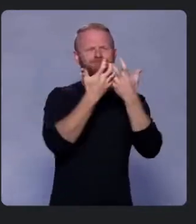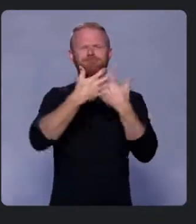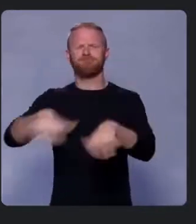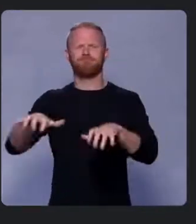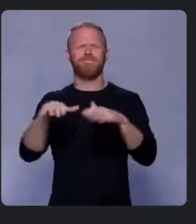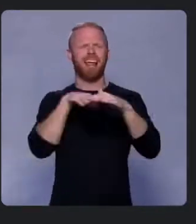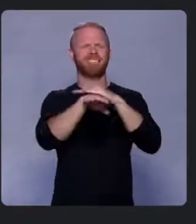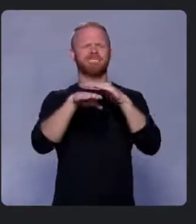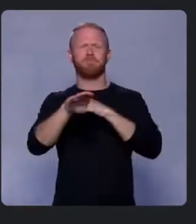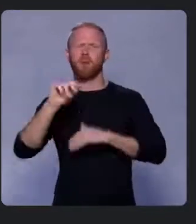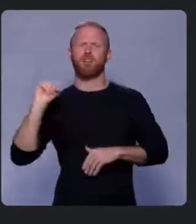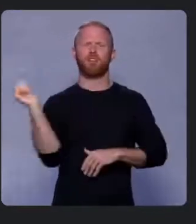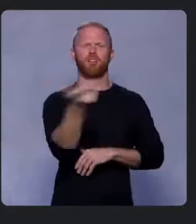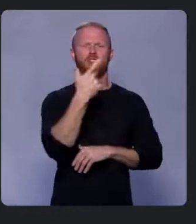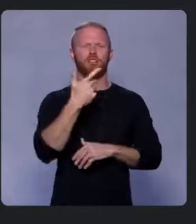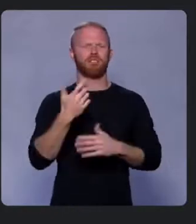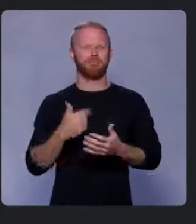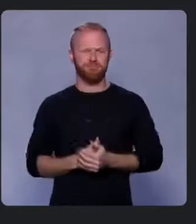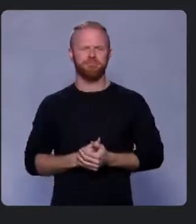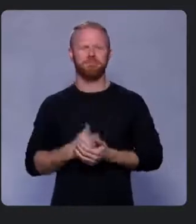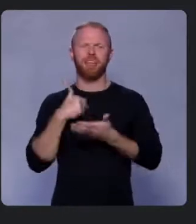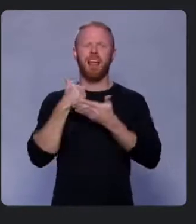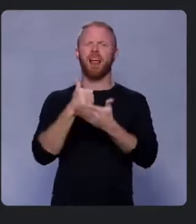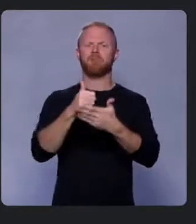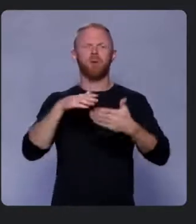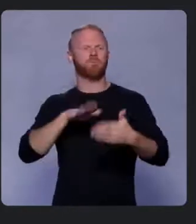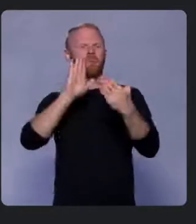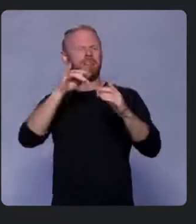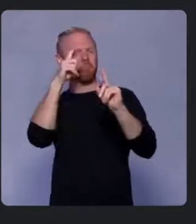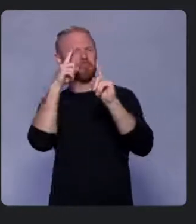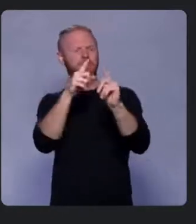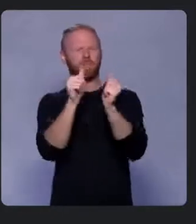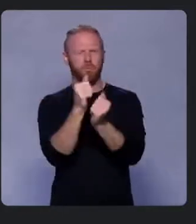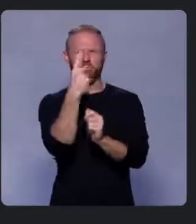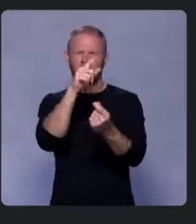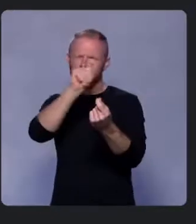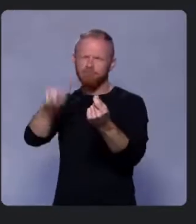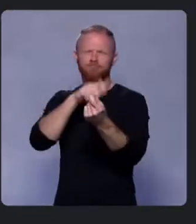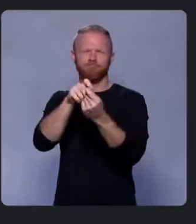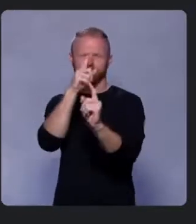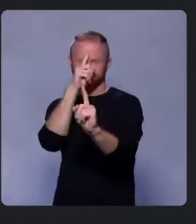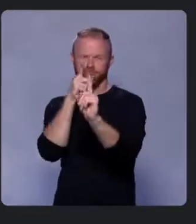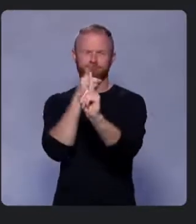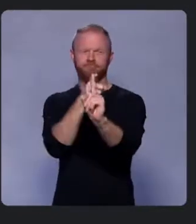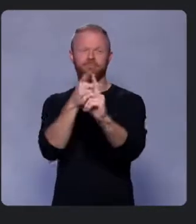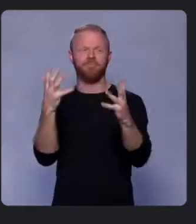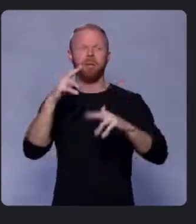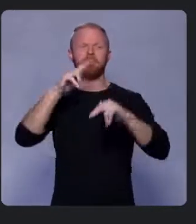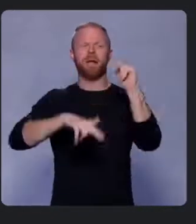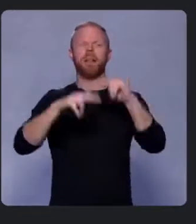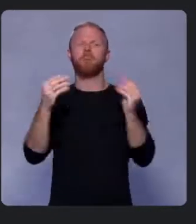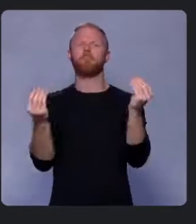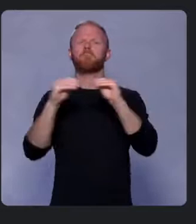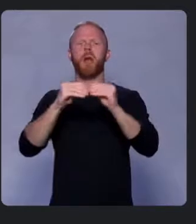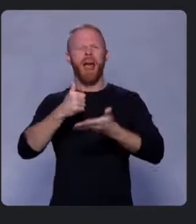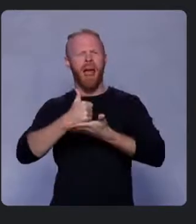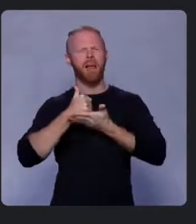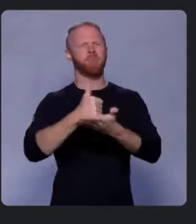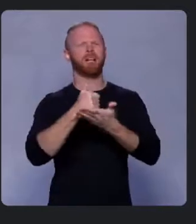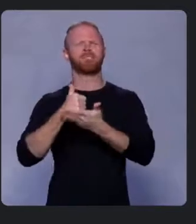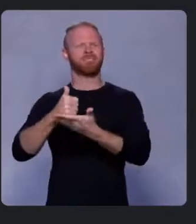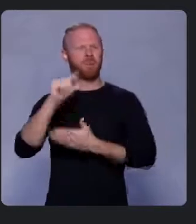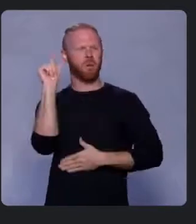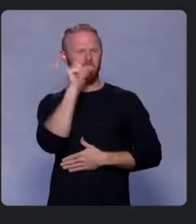useful. We continue to approach that mission with a singular goal: building a more helpful Google for